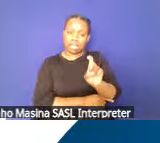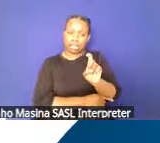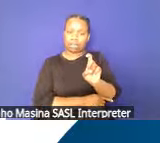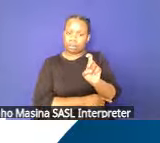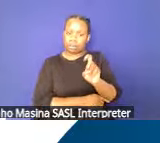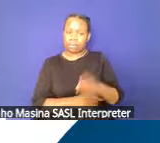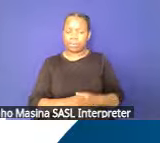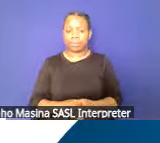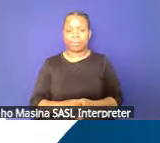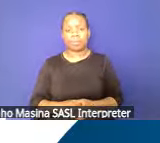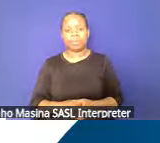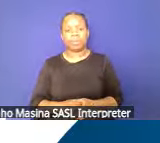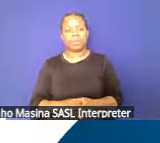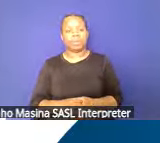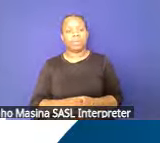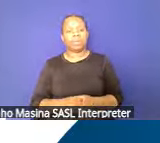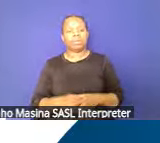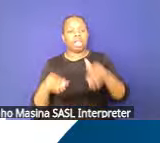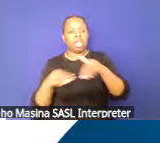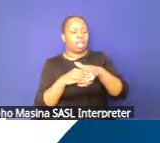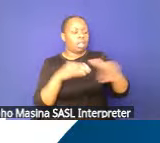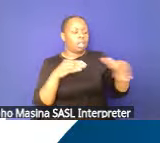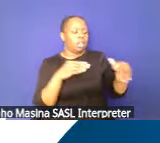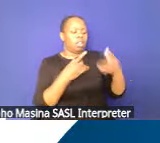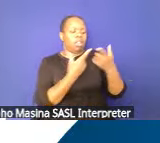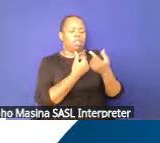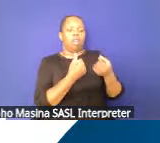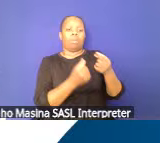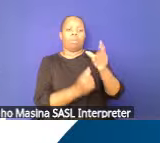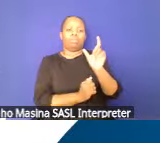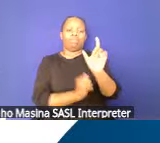Now, what is excluded from the definition of